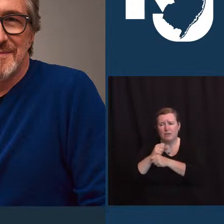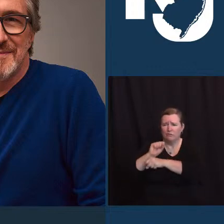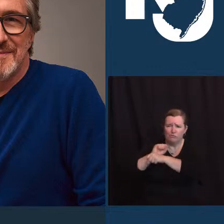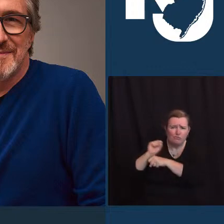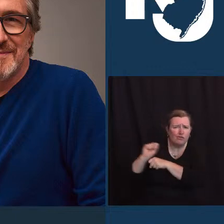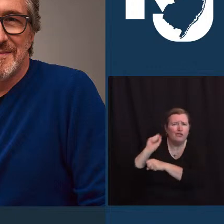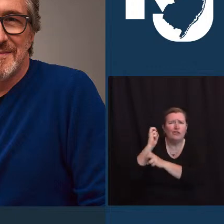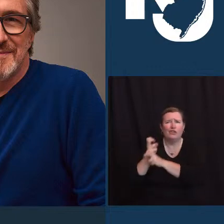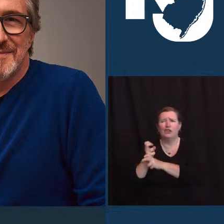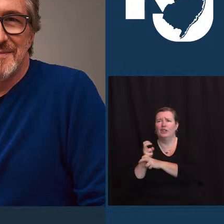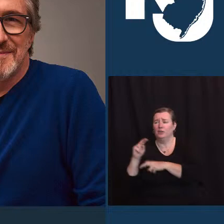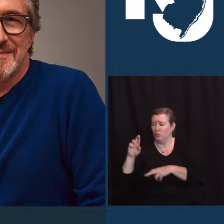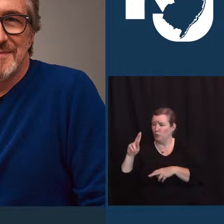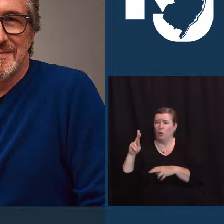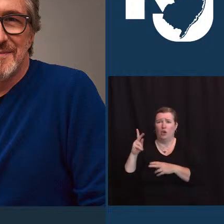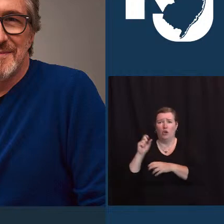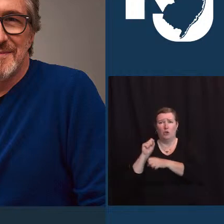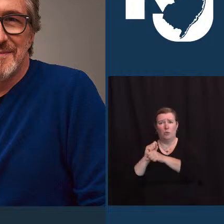way,